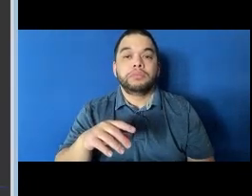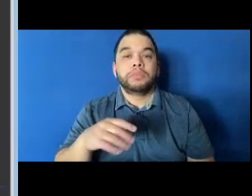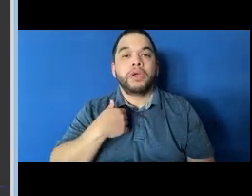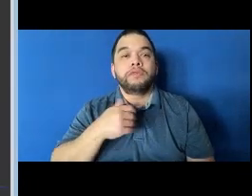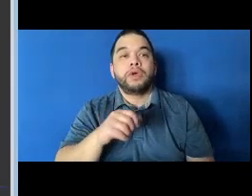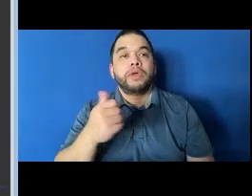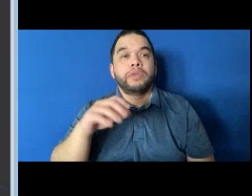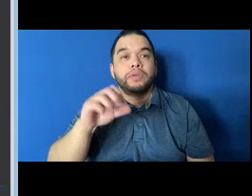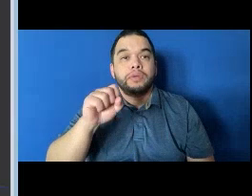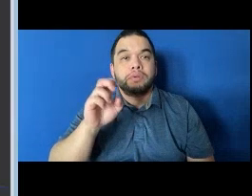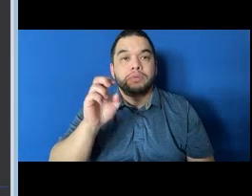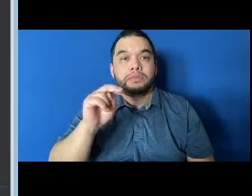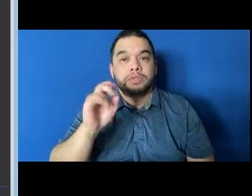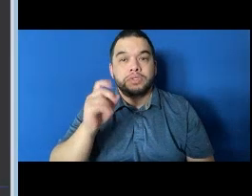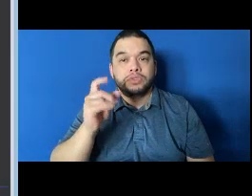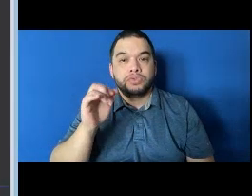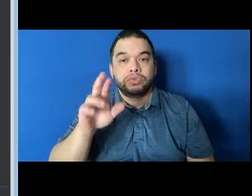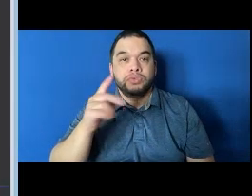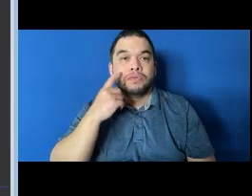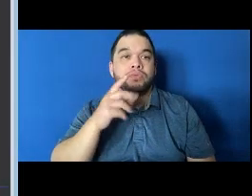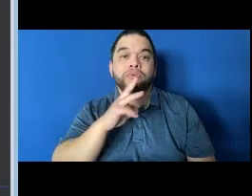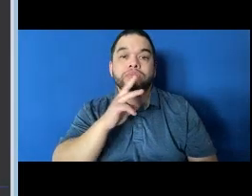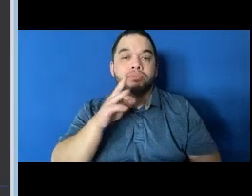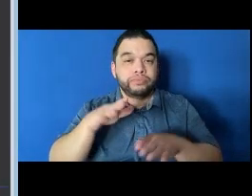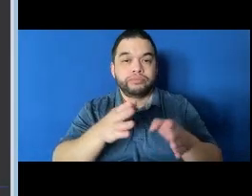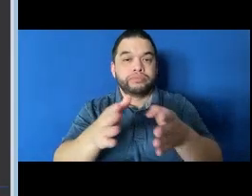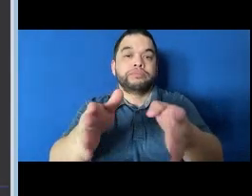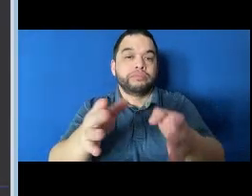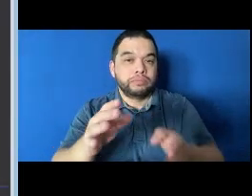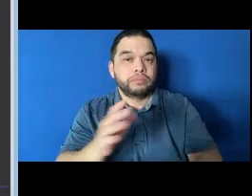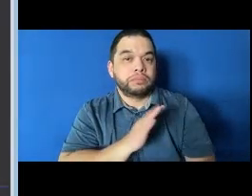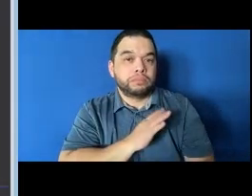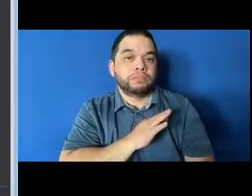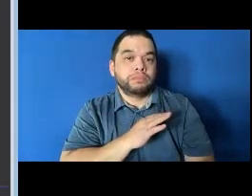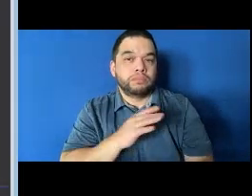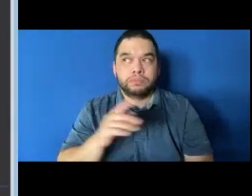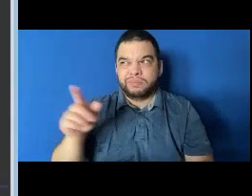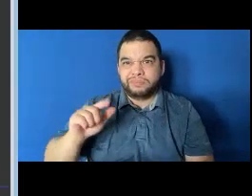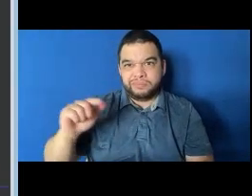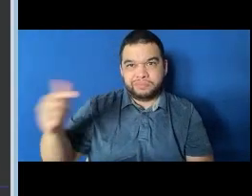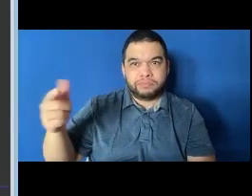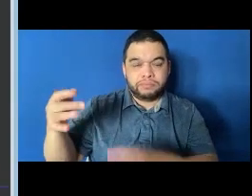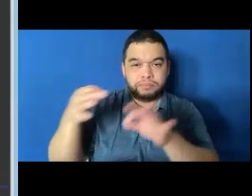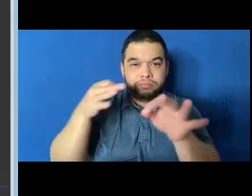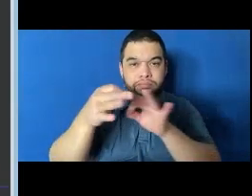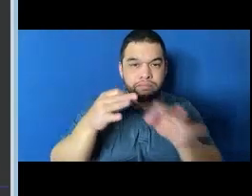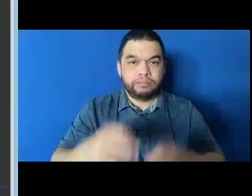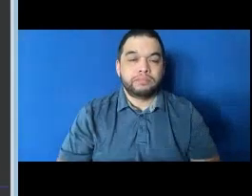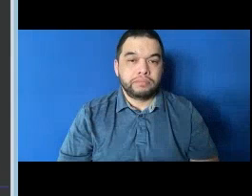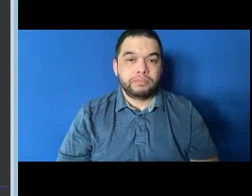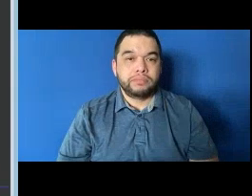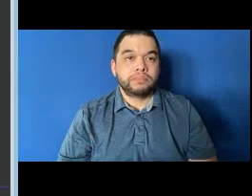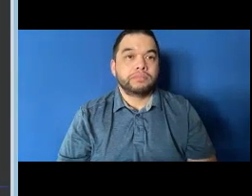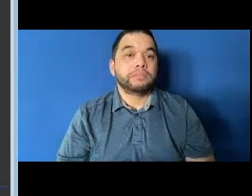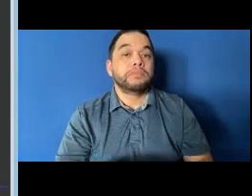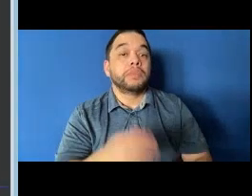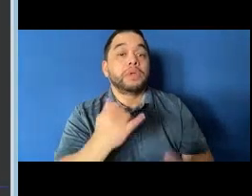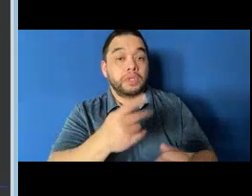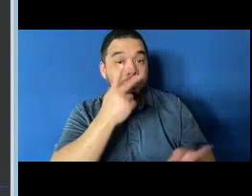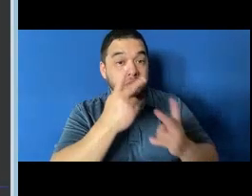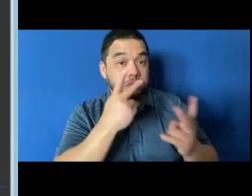hear que the explica river un poco. zones. Claro que sí. Los sensores So de of ríos que course, vemos en el the mapa river sensors se that we see on the diferencian